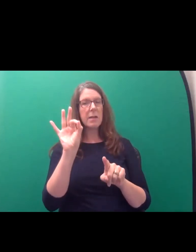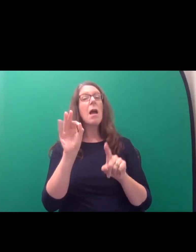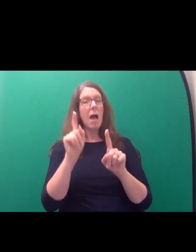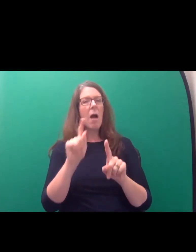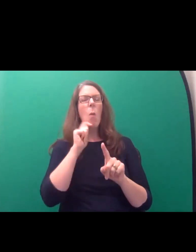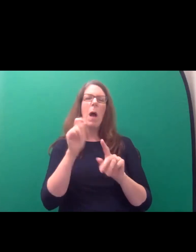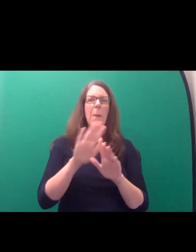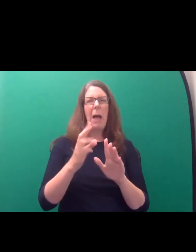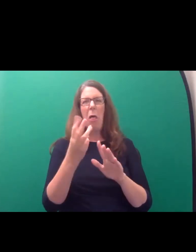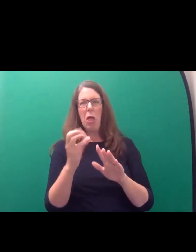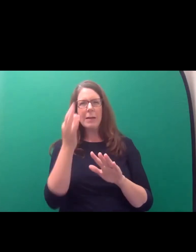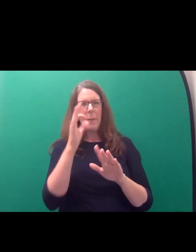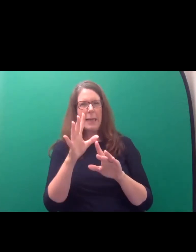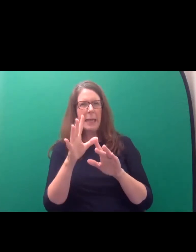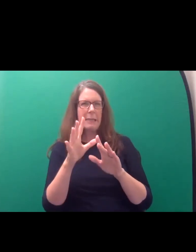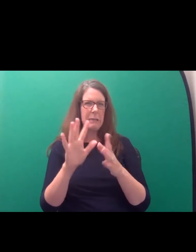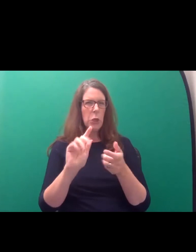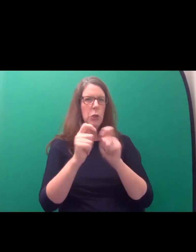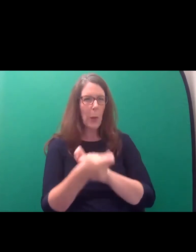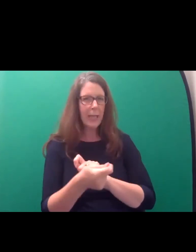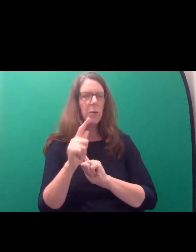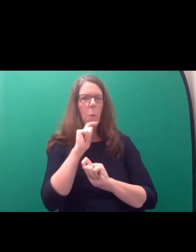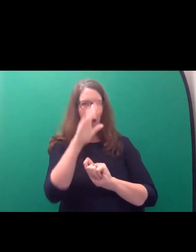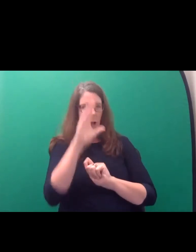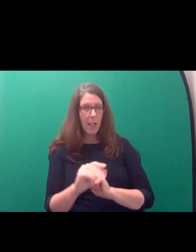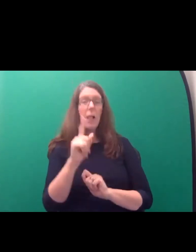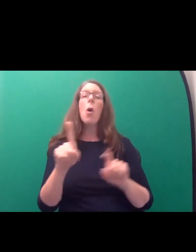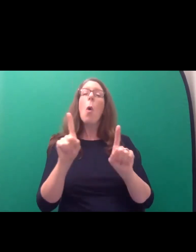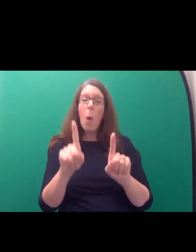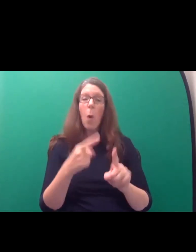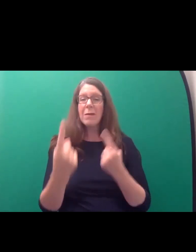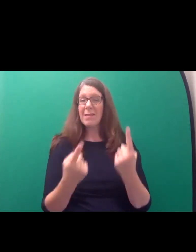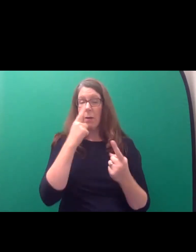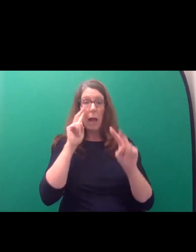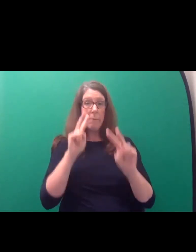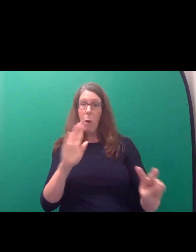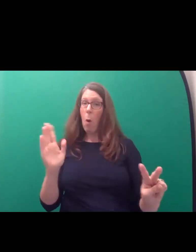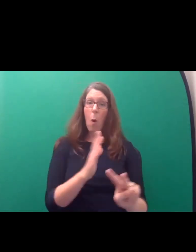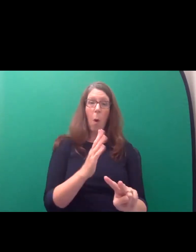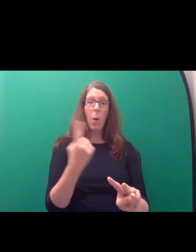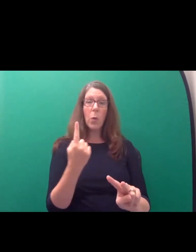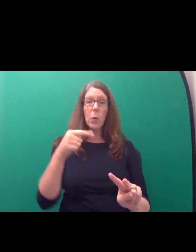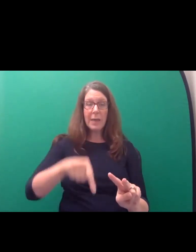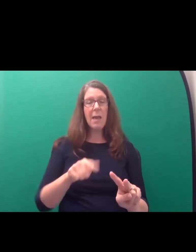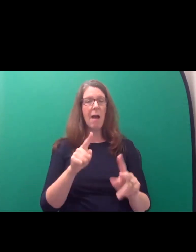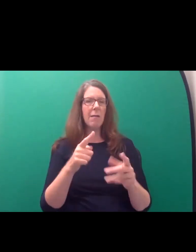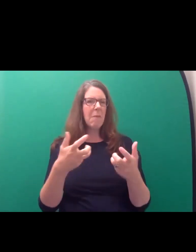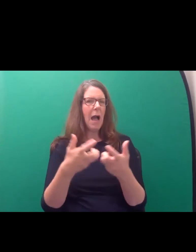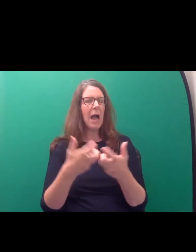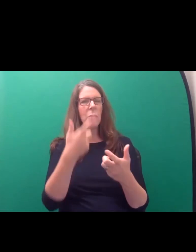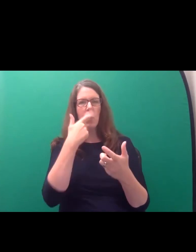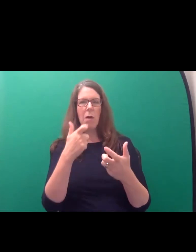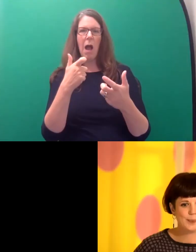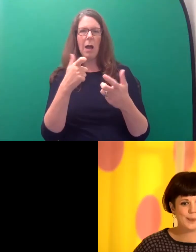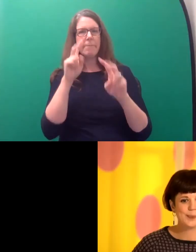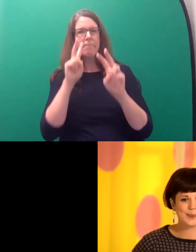see everyone. So I will just invite Mhairi and April to join us by turning their video and sound on.